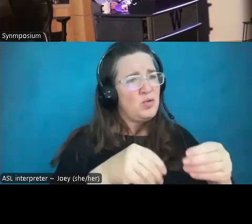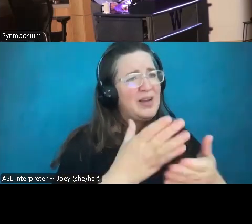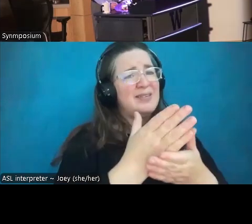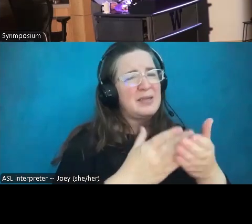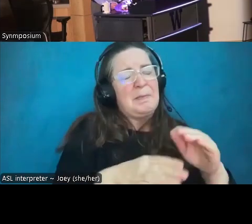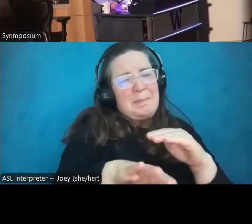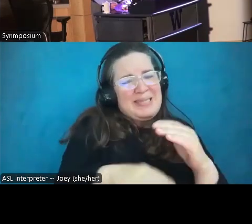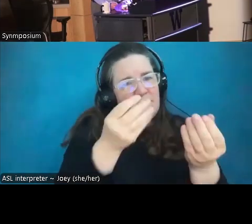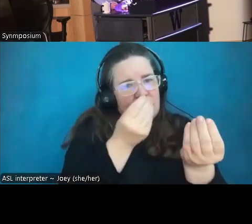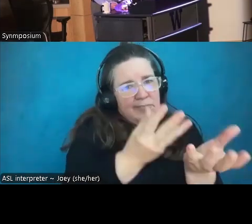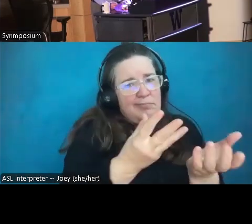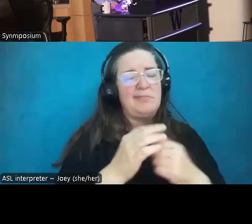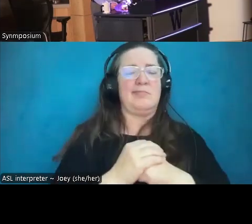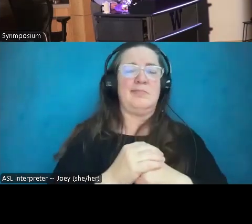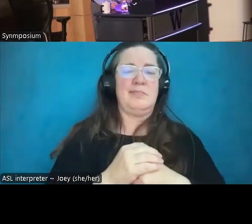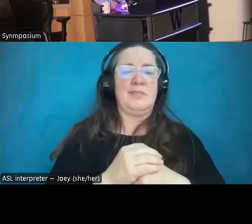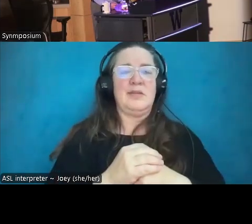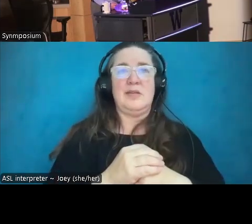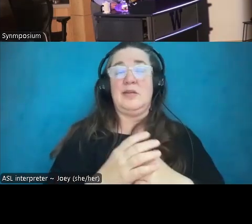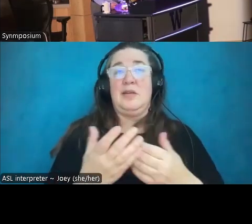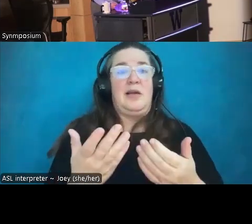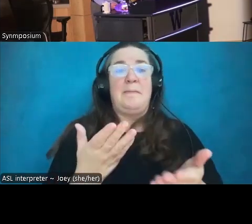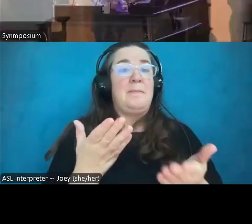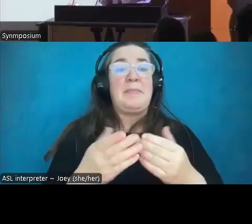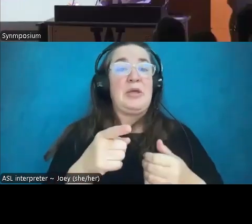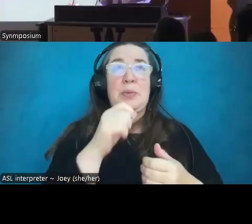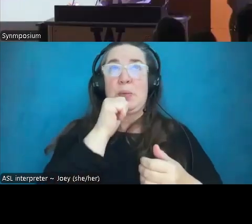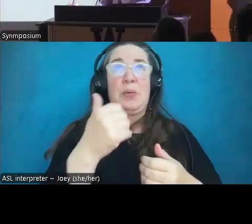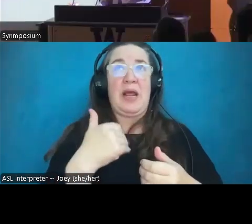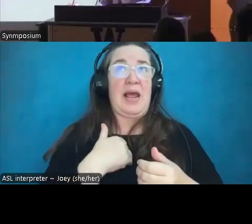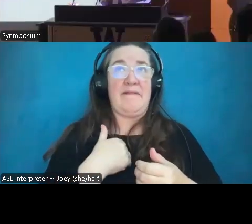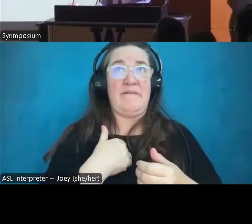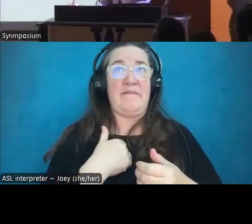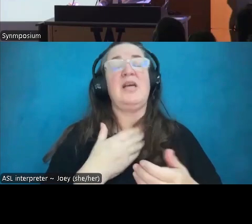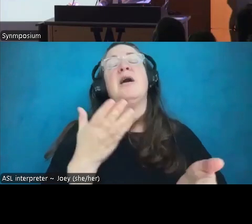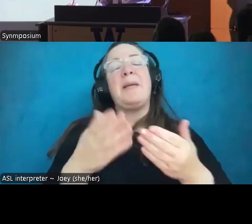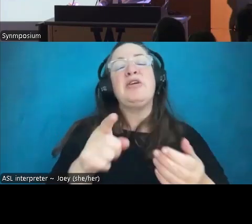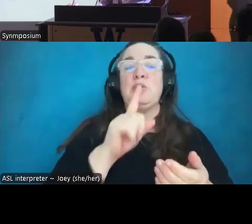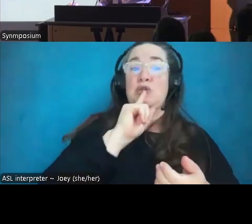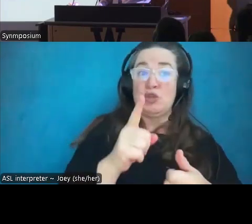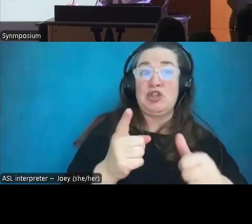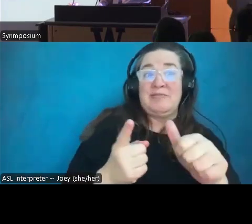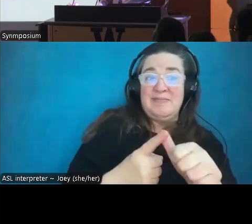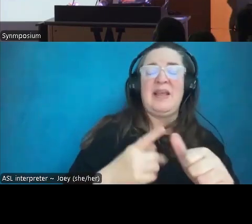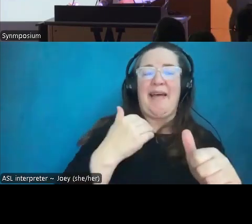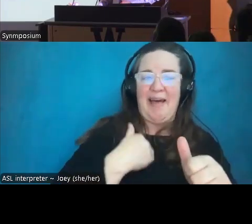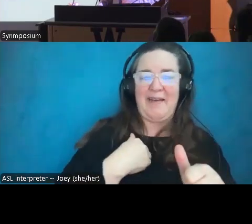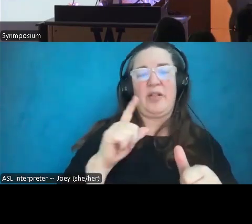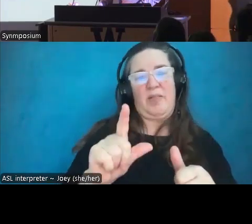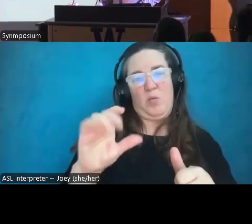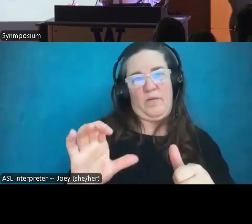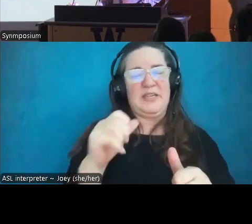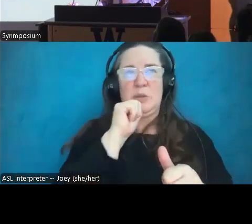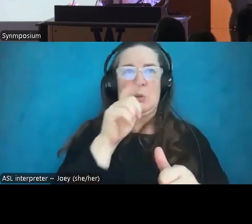Either, you really don't have any other, you really don't think, you're pretty sure they have long COVID. You don't need to do a whole lot of testing. You can just proceed